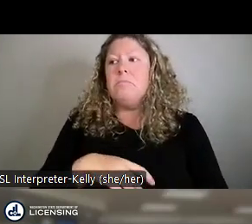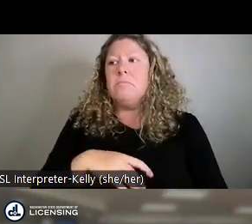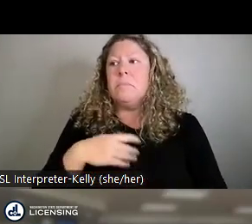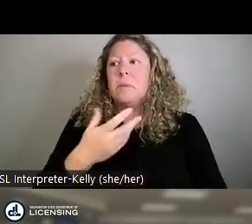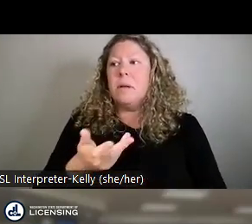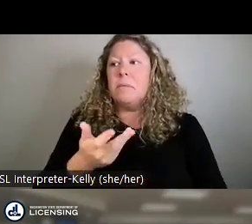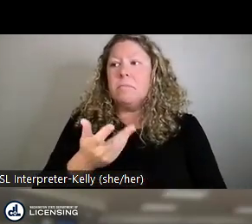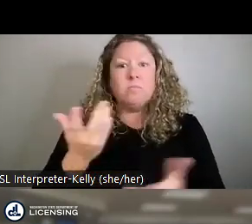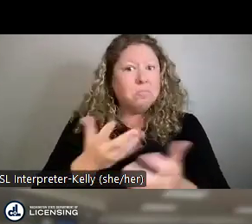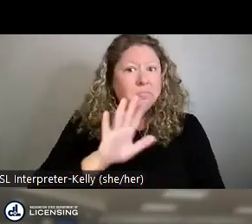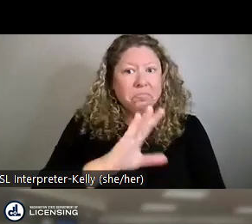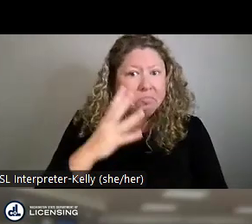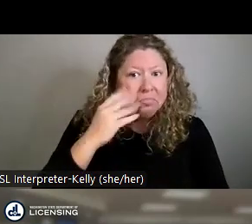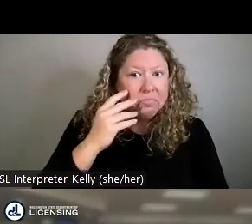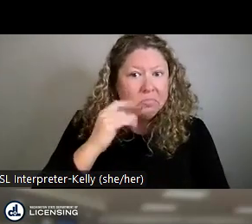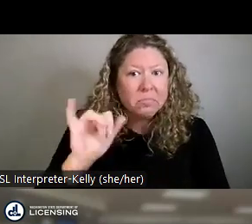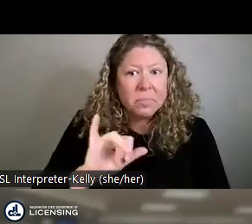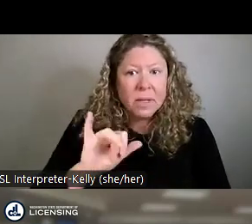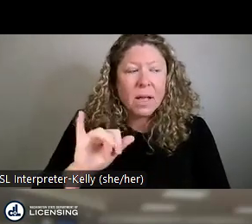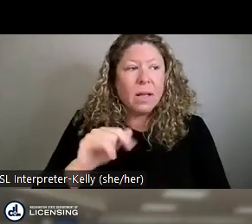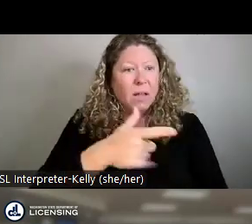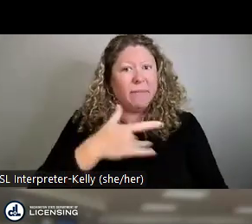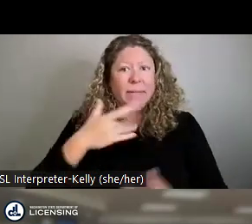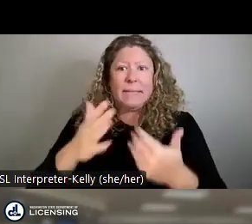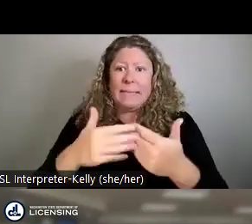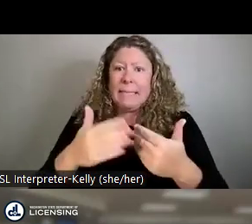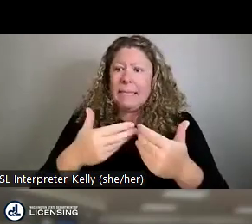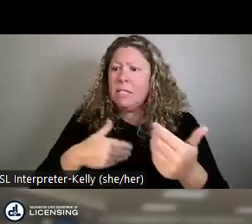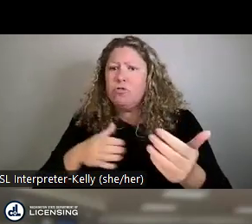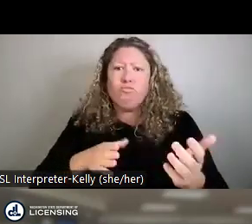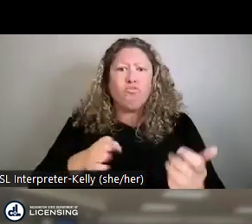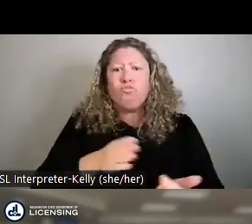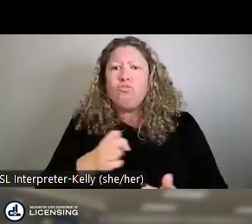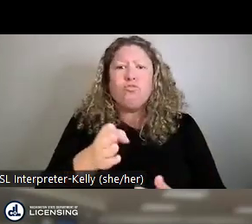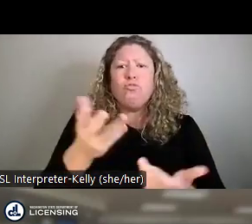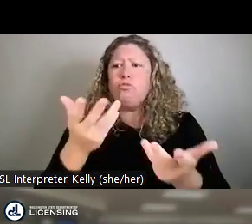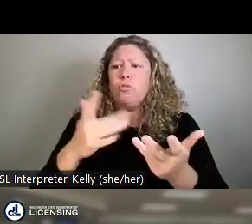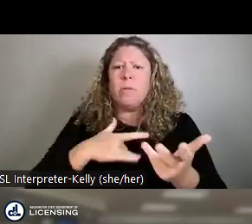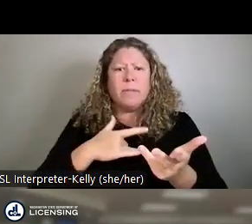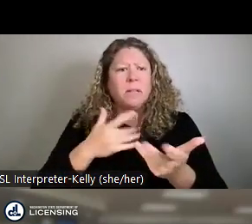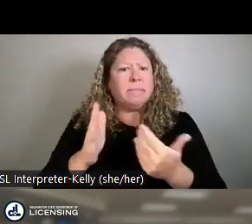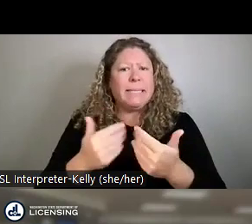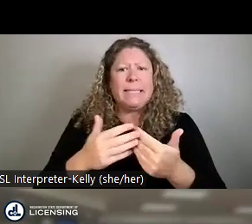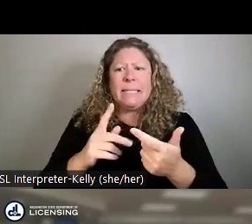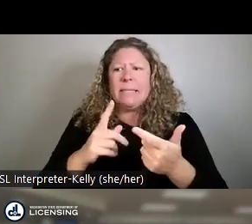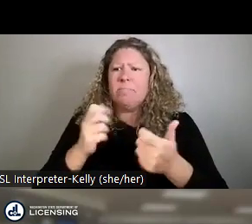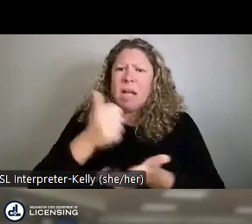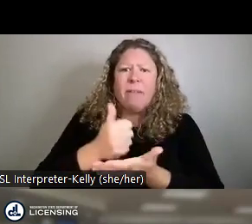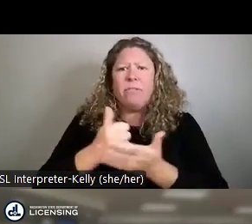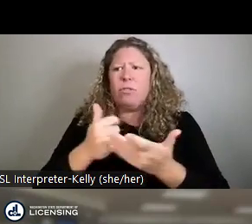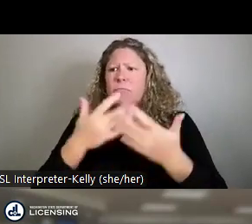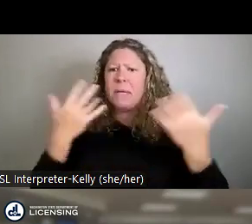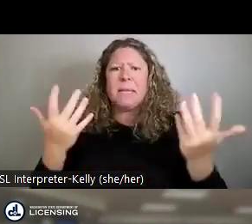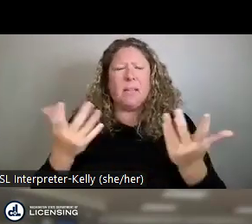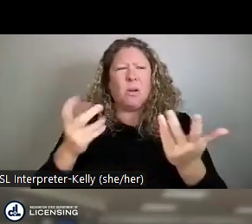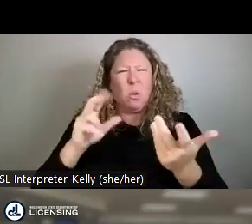What was their experience like? Was it intuitive and helpful? Or was it painful and challenging and